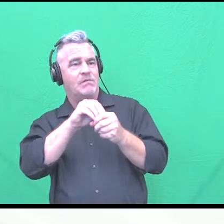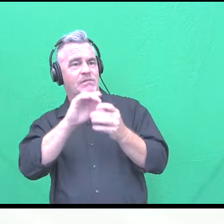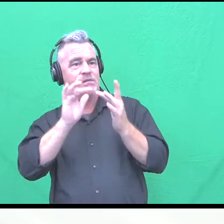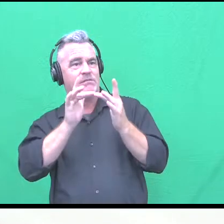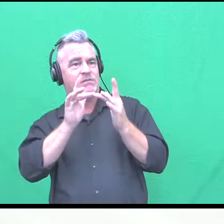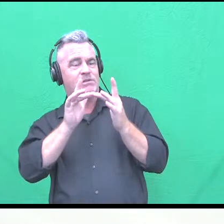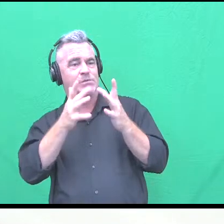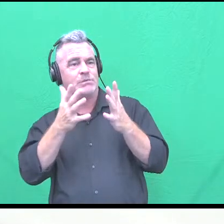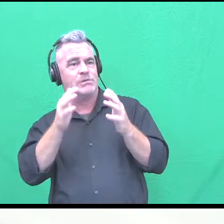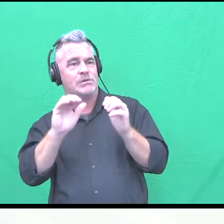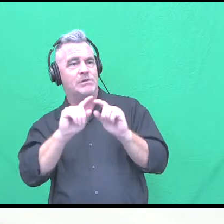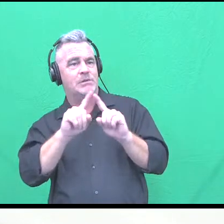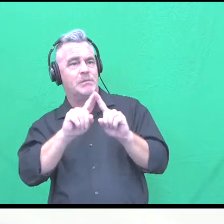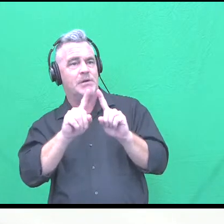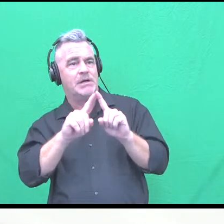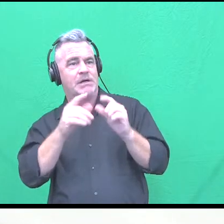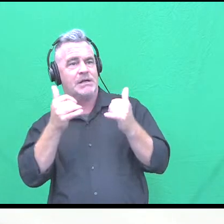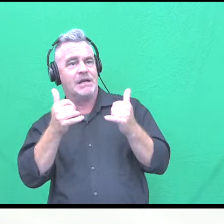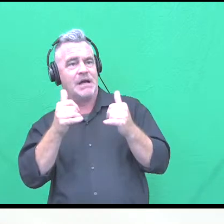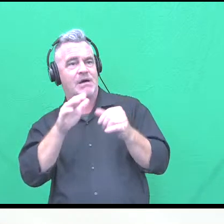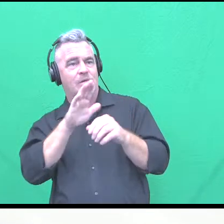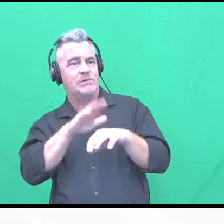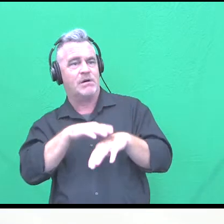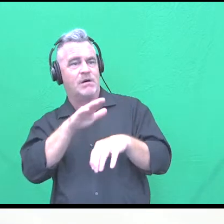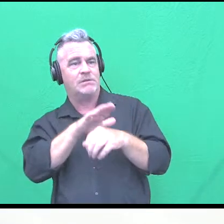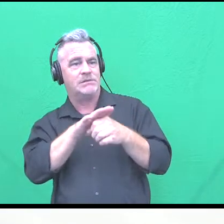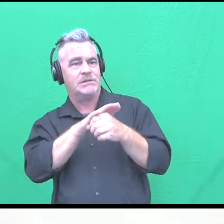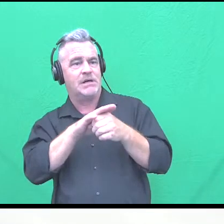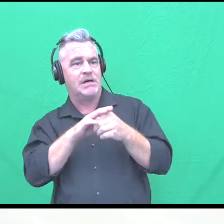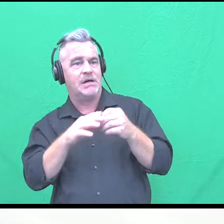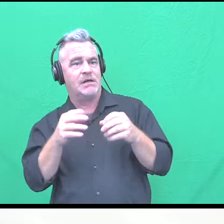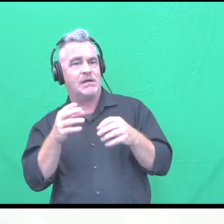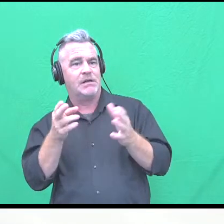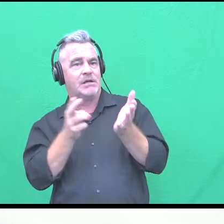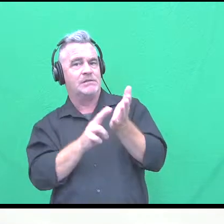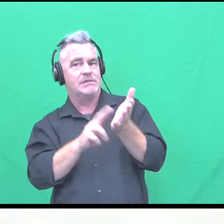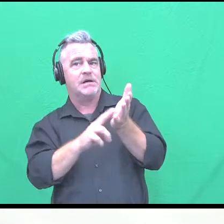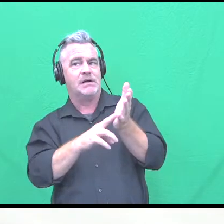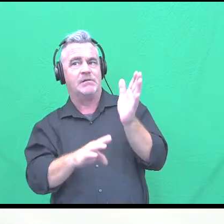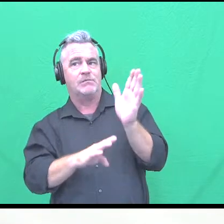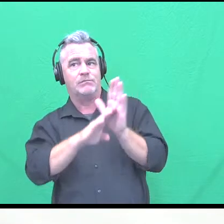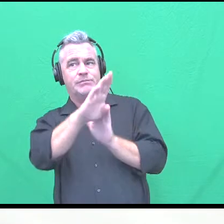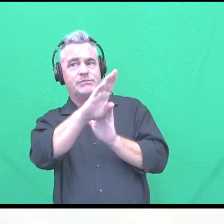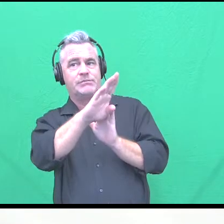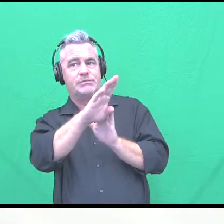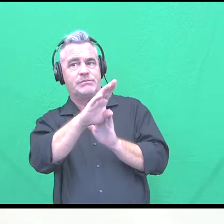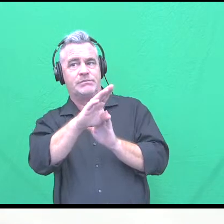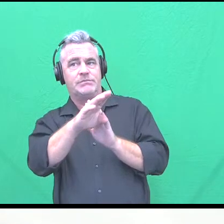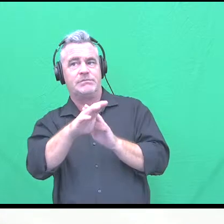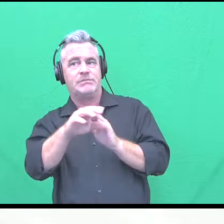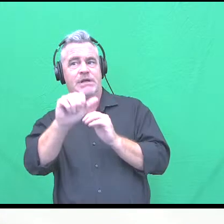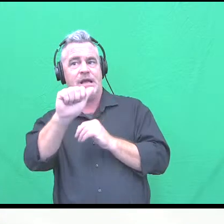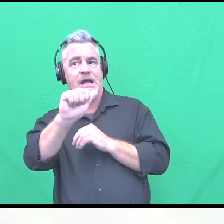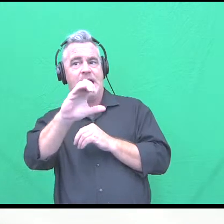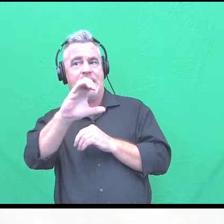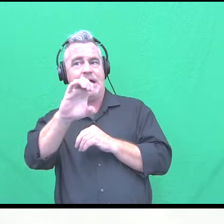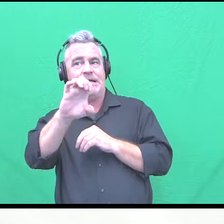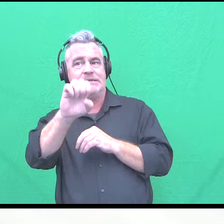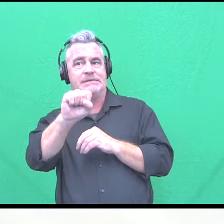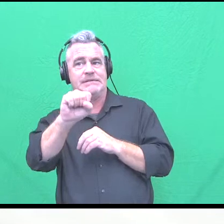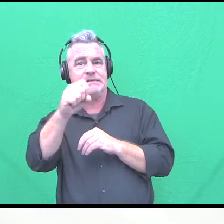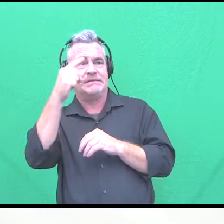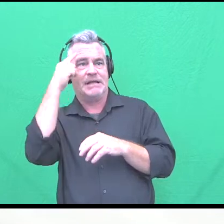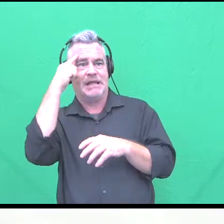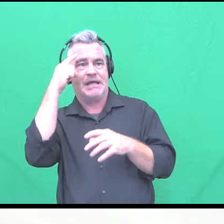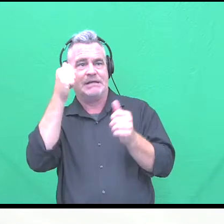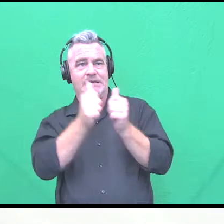it being on-site now, the enrollment will increase dramatically. So the program will be called ACES Think Together, or